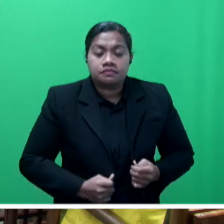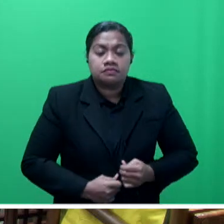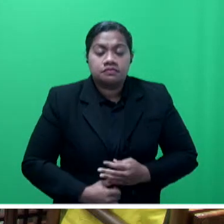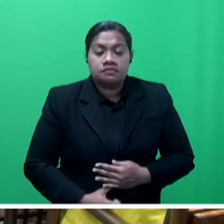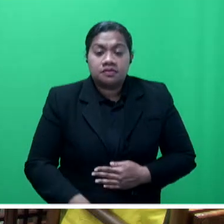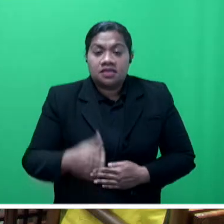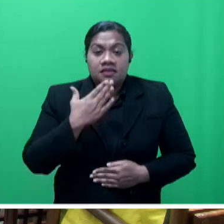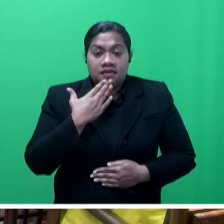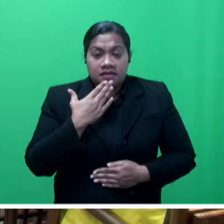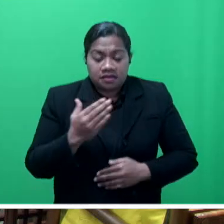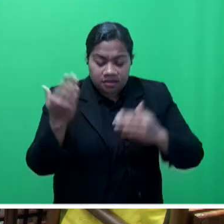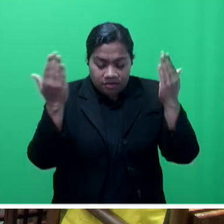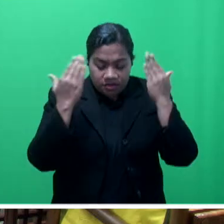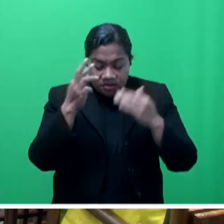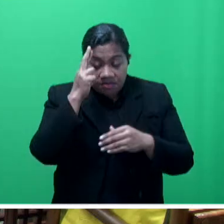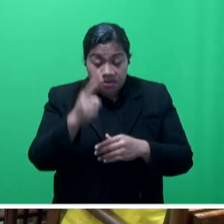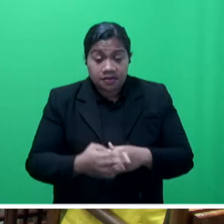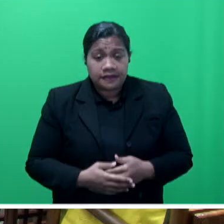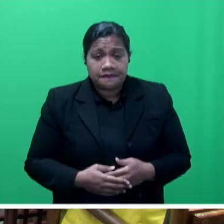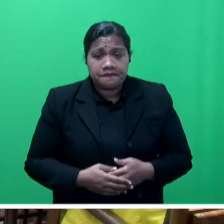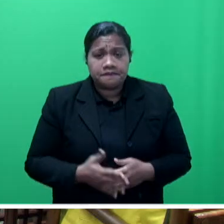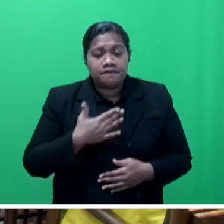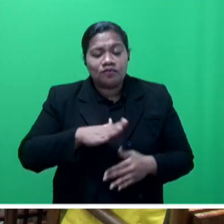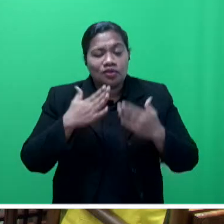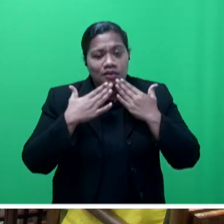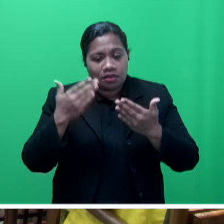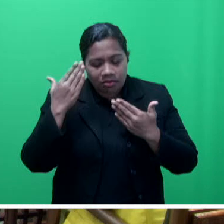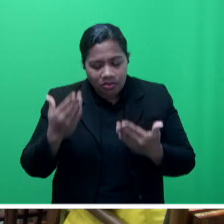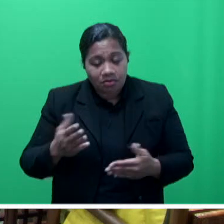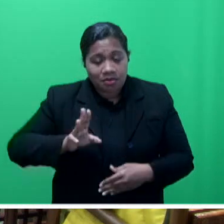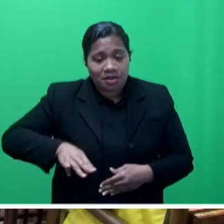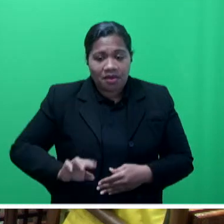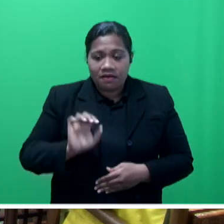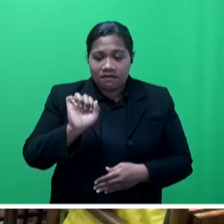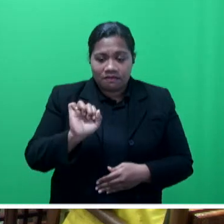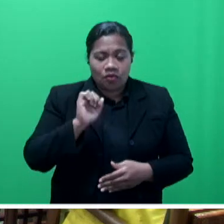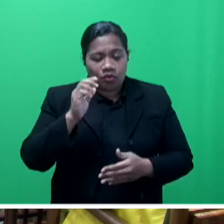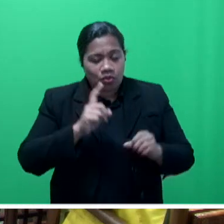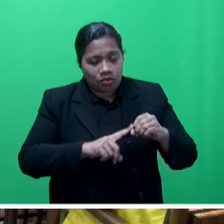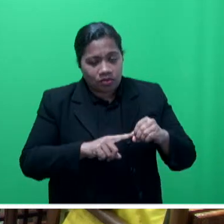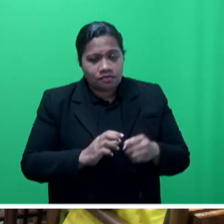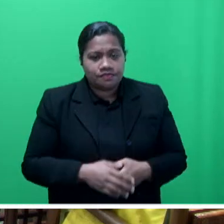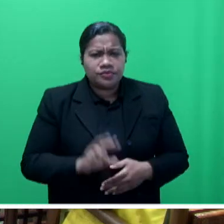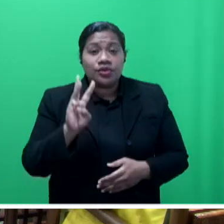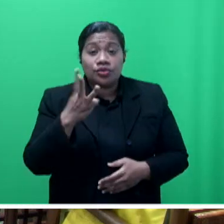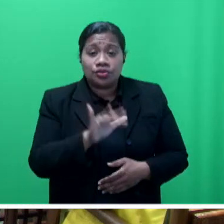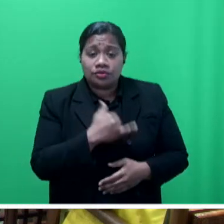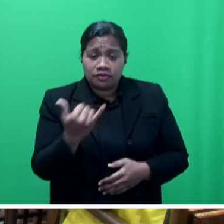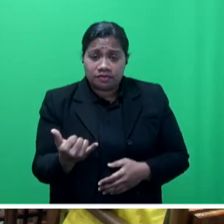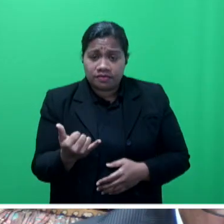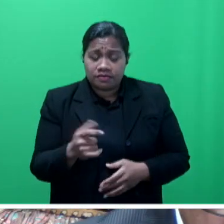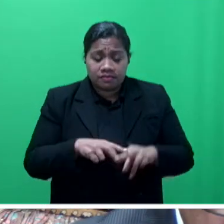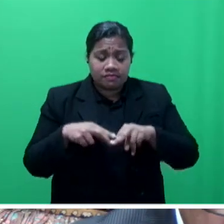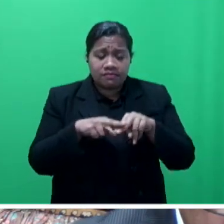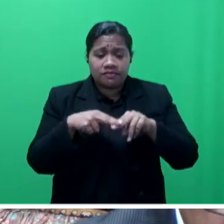Thank you, Mr. Speaker, sir. Mr. Speaker, sir, I'd like to thank the honourable member for the question. Mr. Speaker, sir, on the 3rd of May, the Fijian